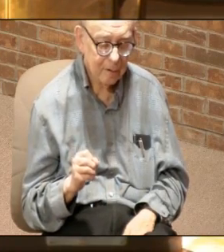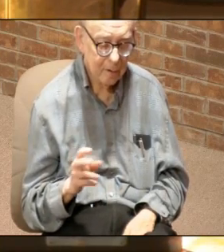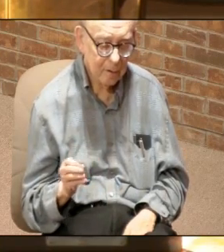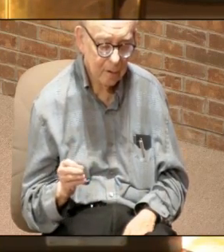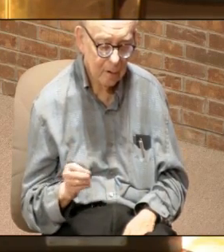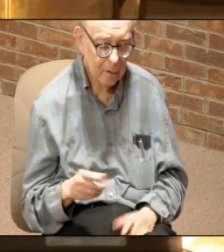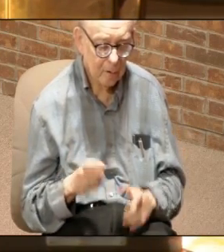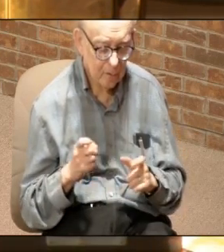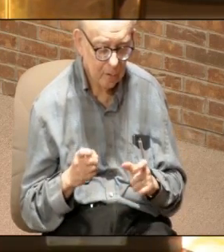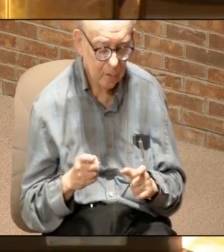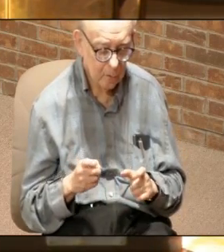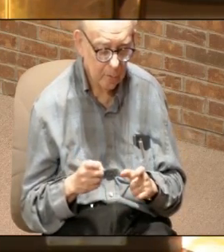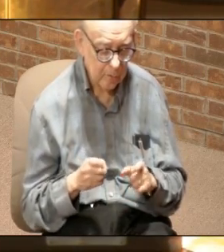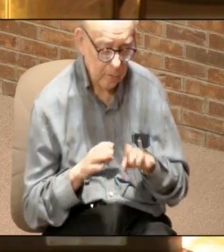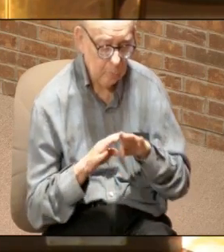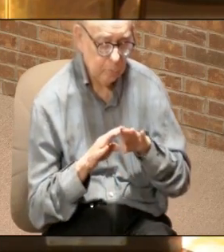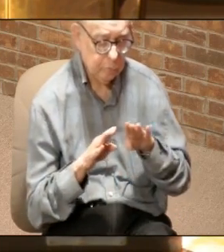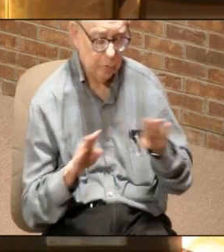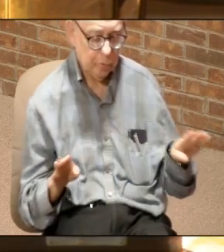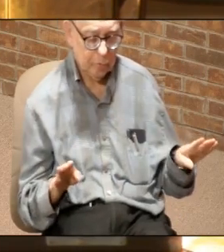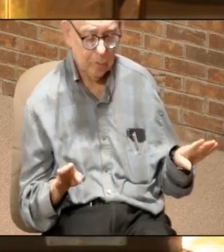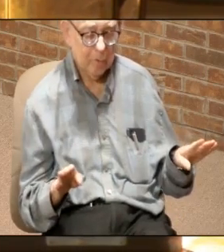And as soon as the doors would open,